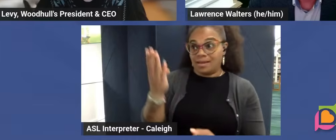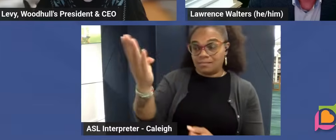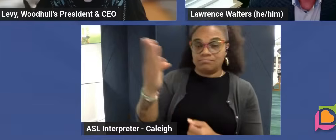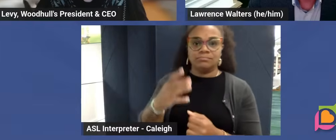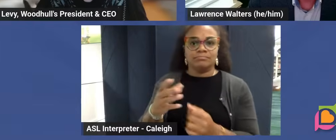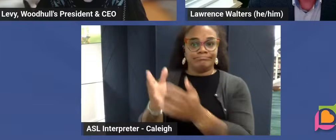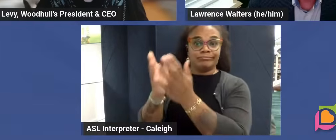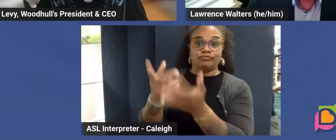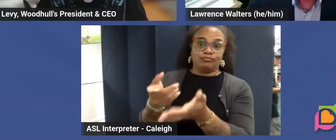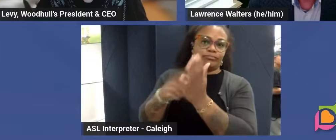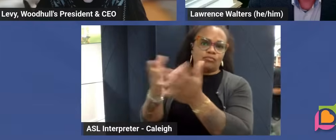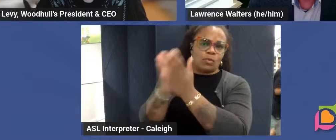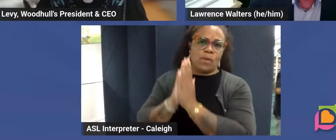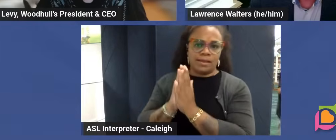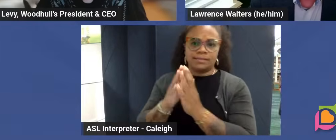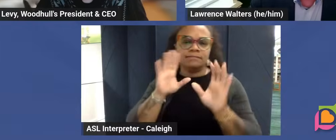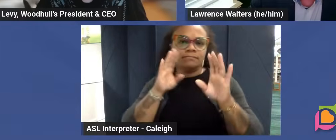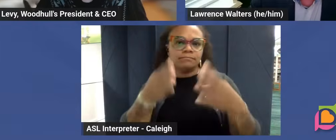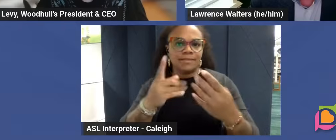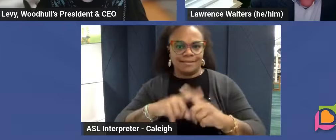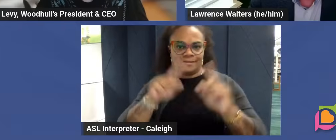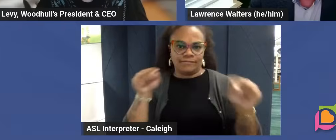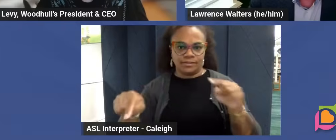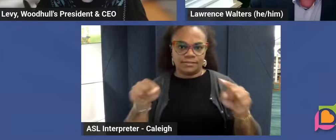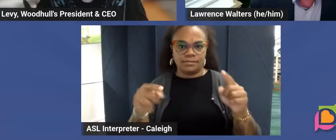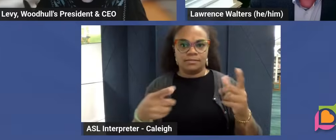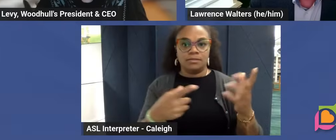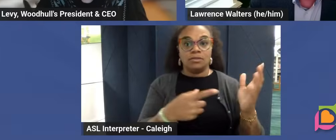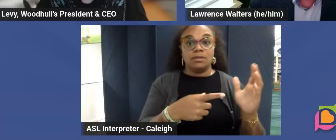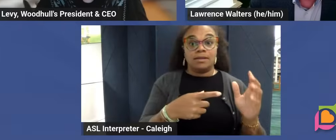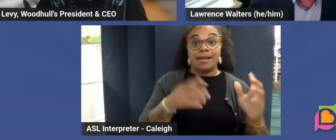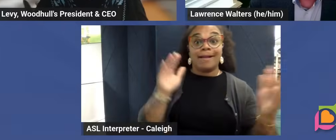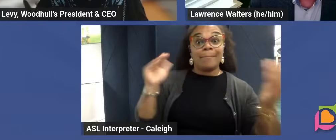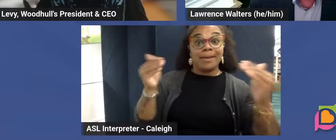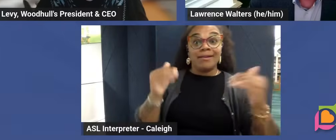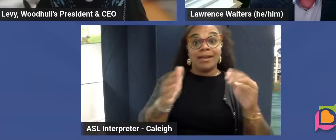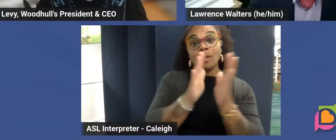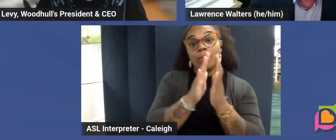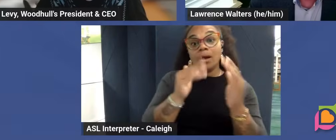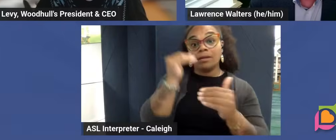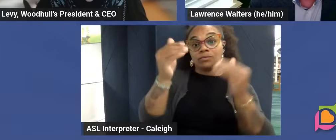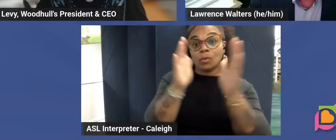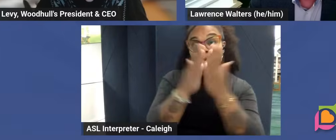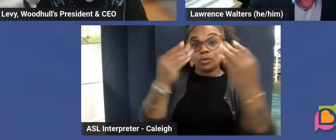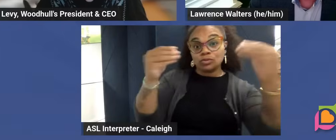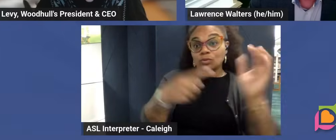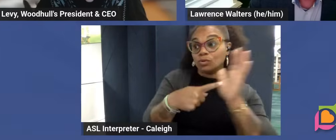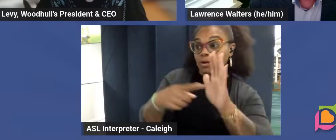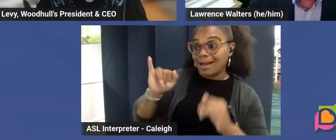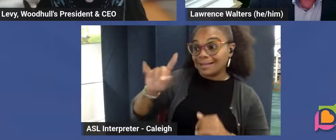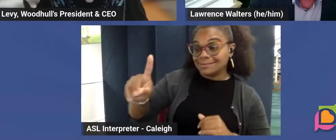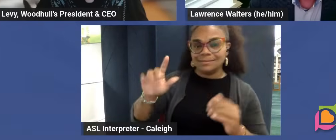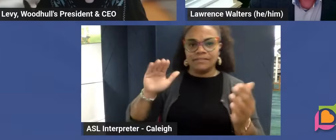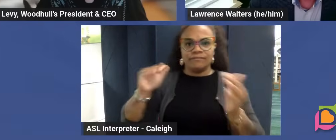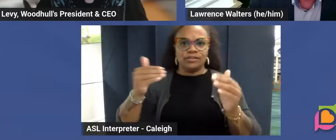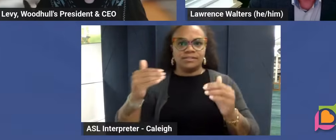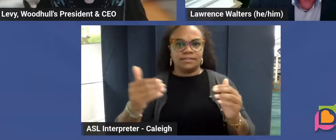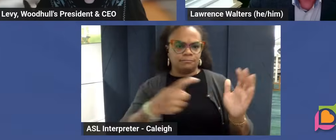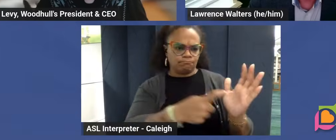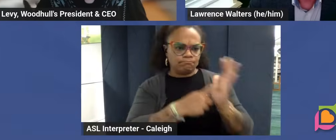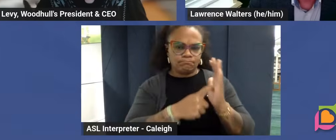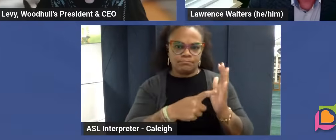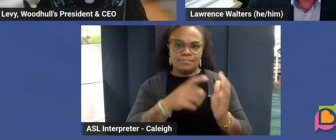focused on the difference between flashing an ID at an adult bookstore and tendering age and